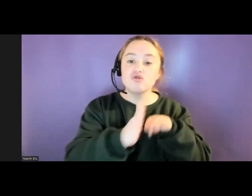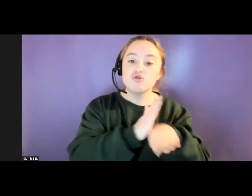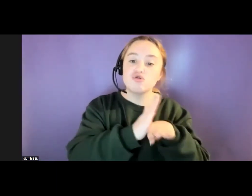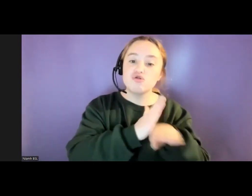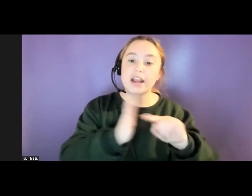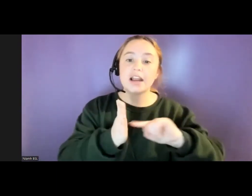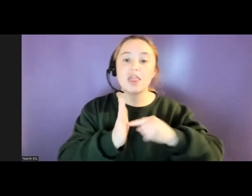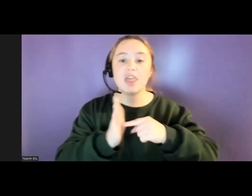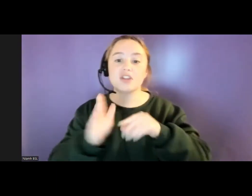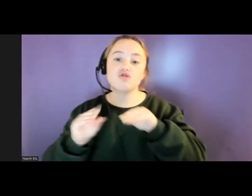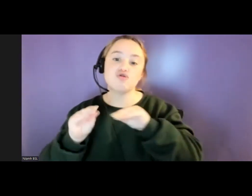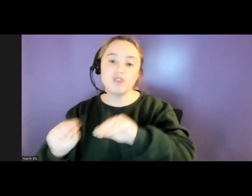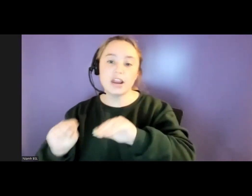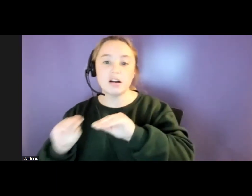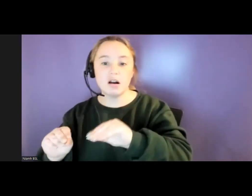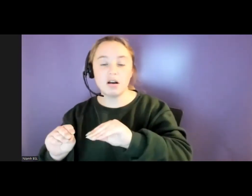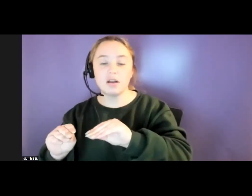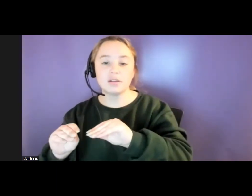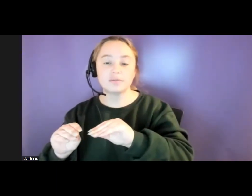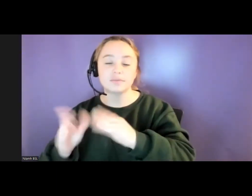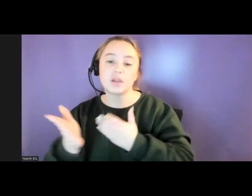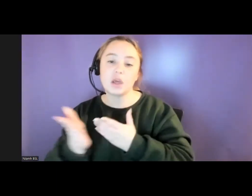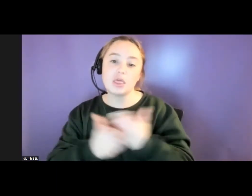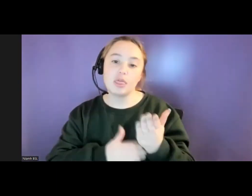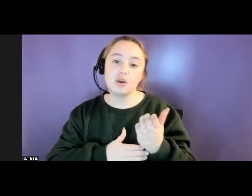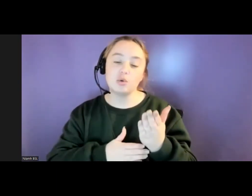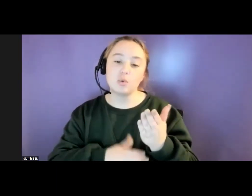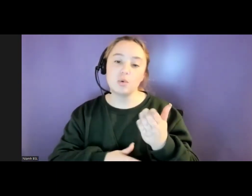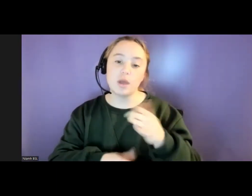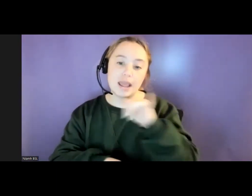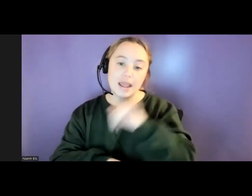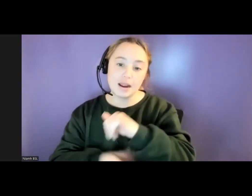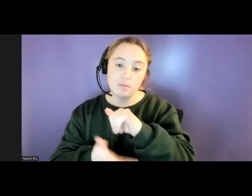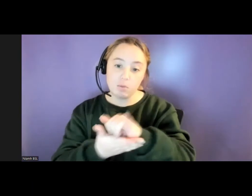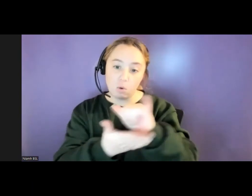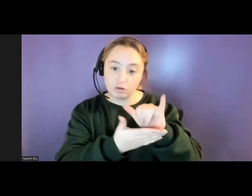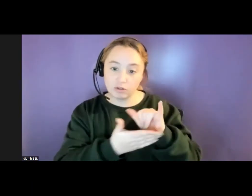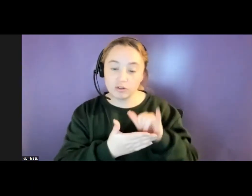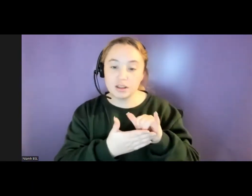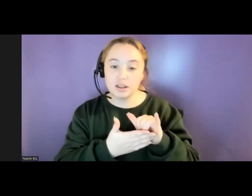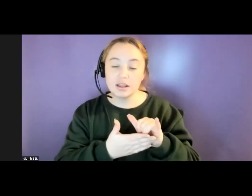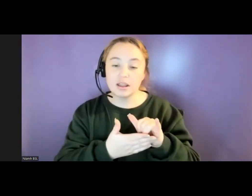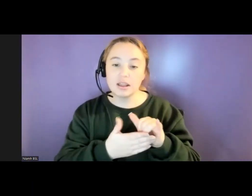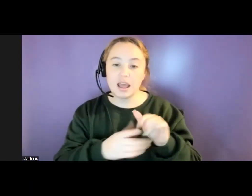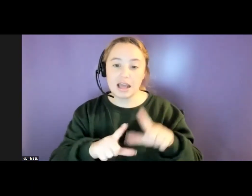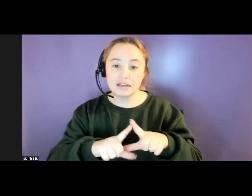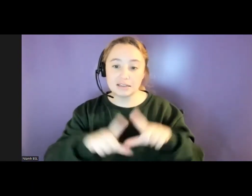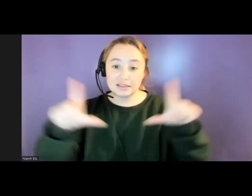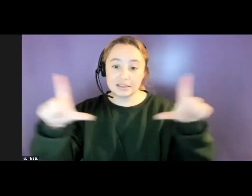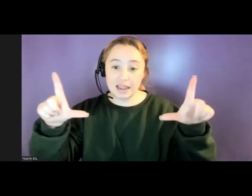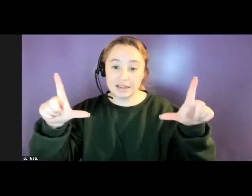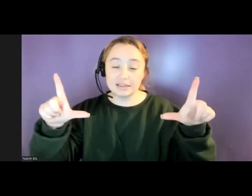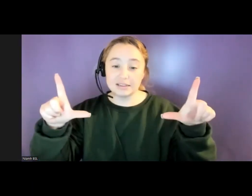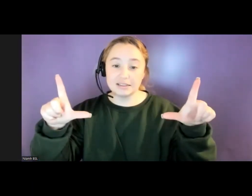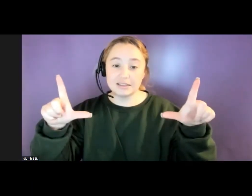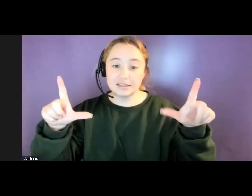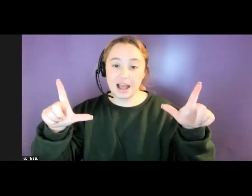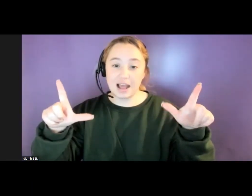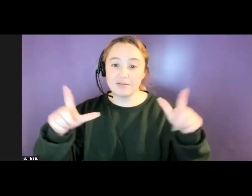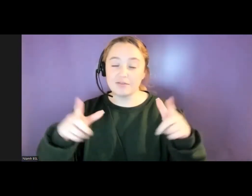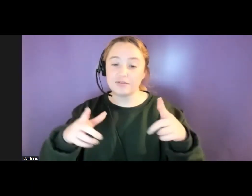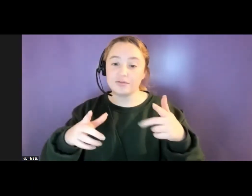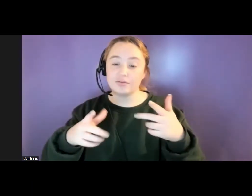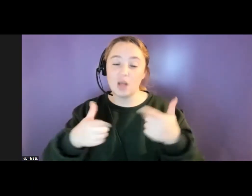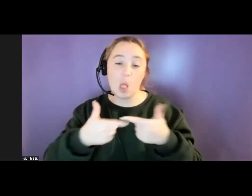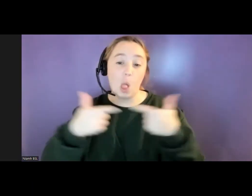HIAL group of airports. And those slides are massive banks with different topics,